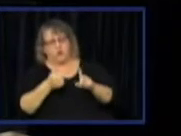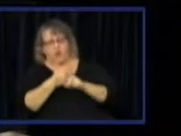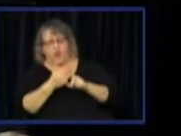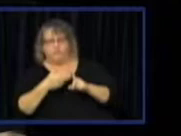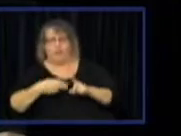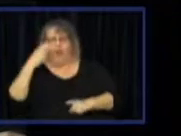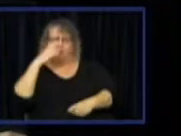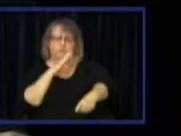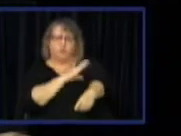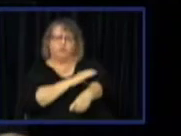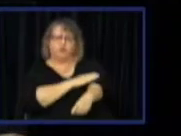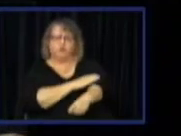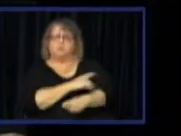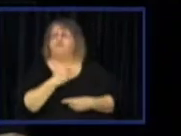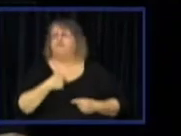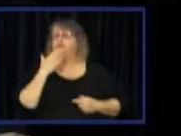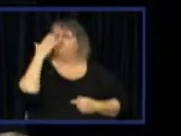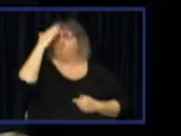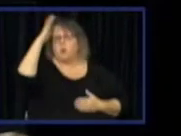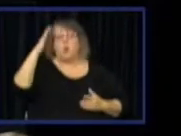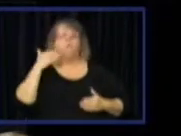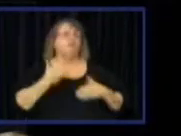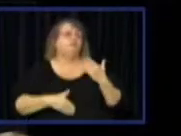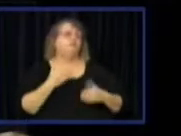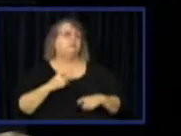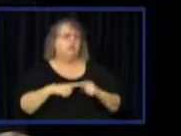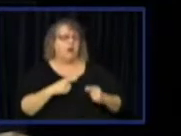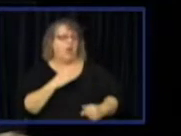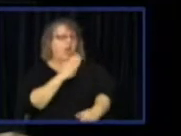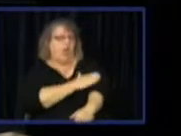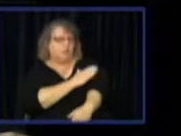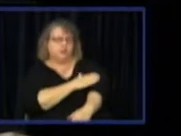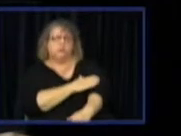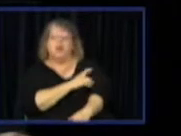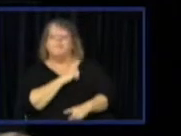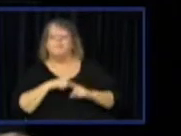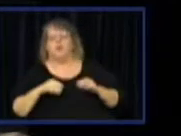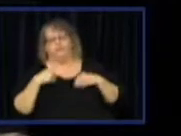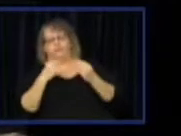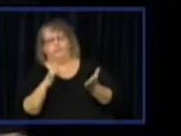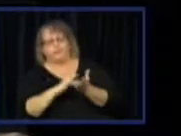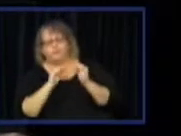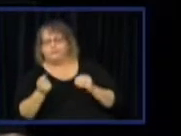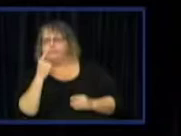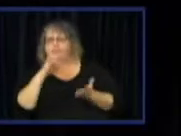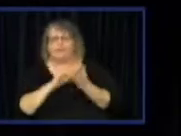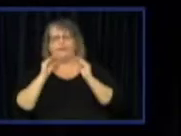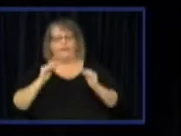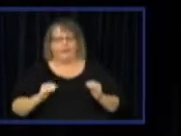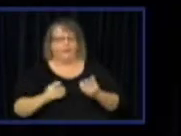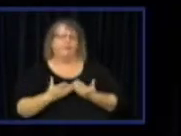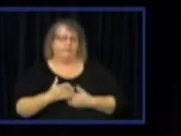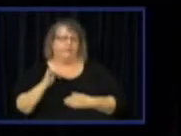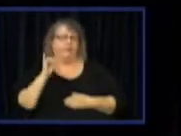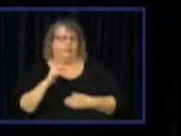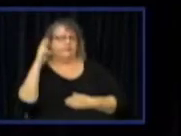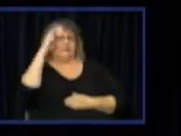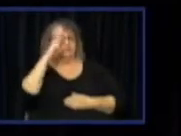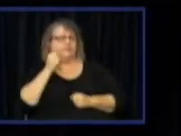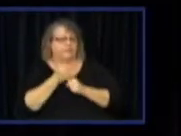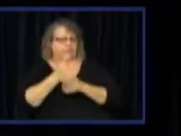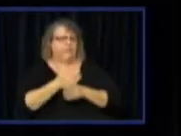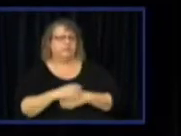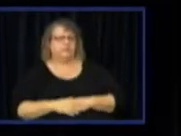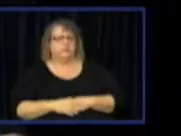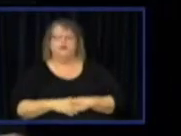had high blood pressure and didn't know it, or had high blood pressure and knew it but was not being treated for it. Well, I could see how somebody